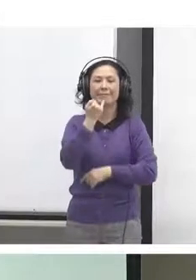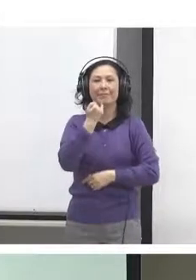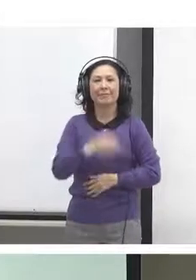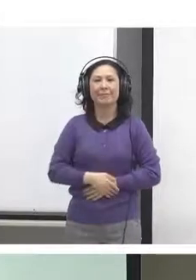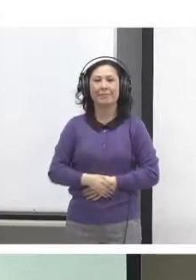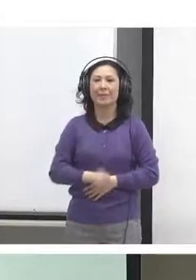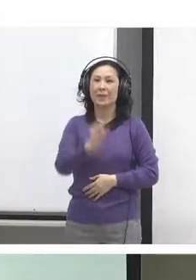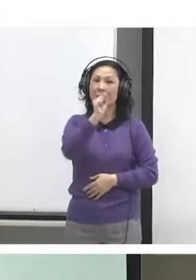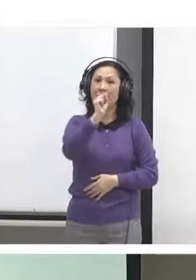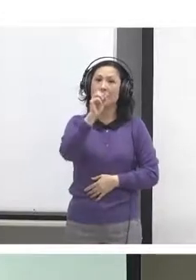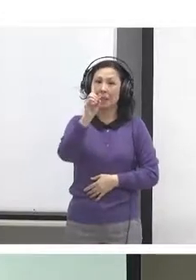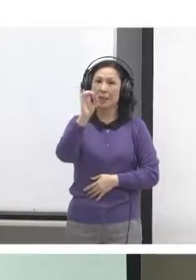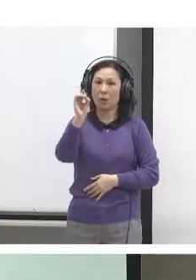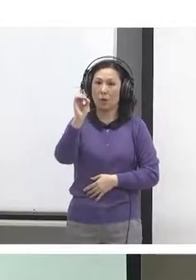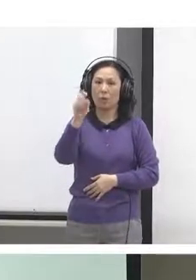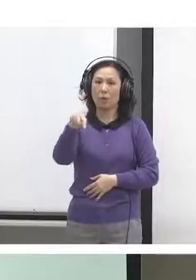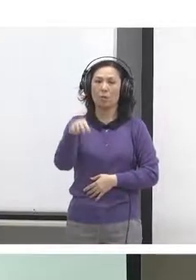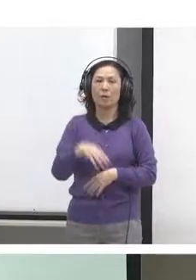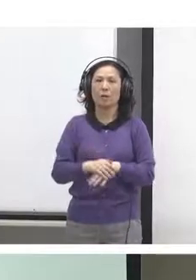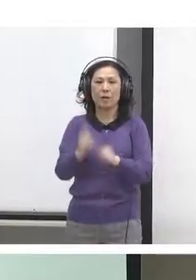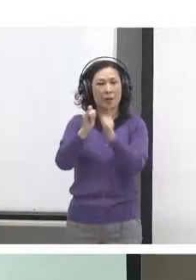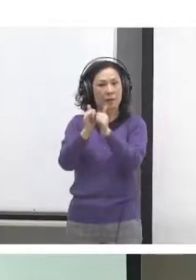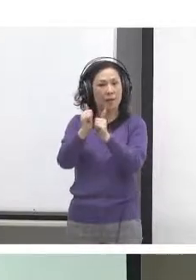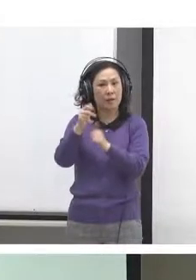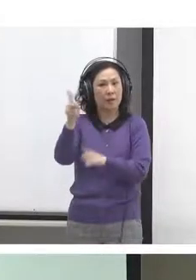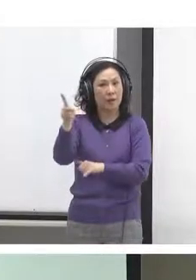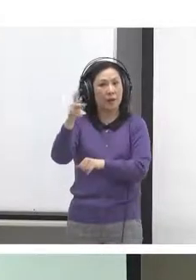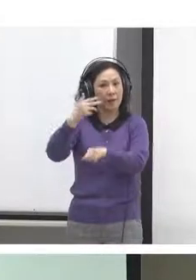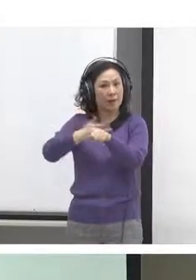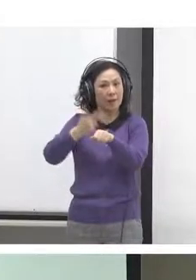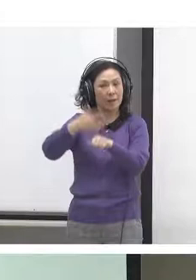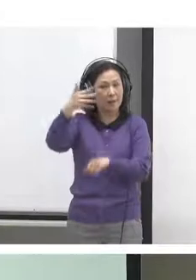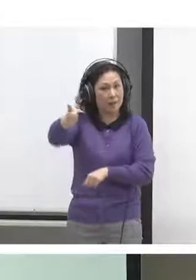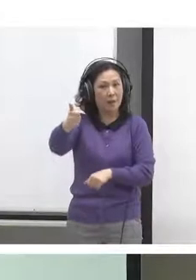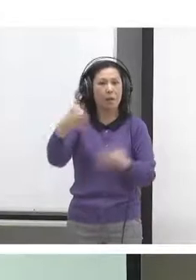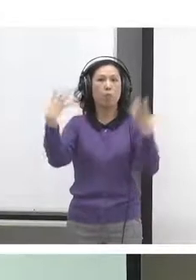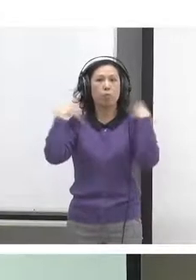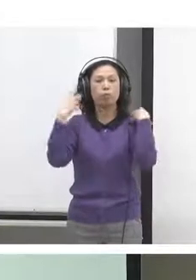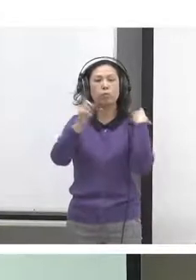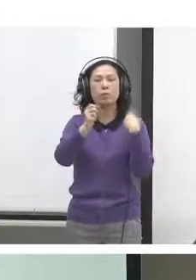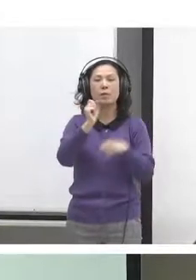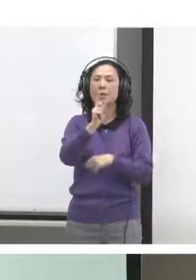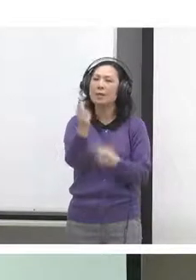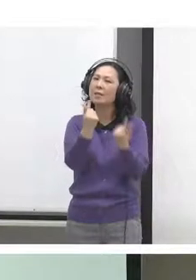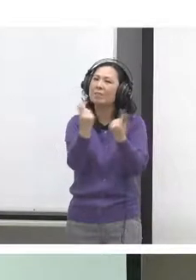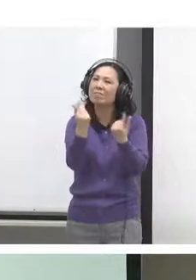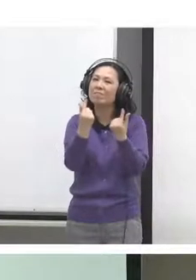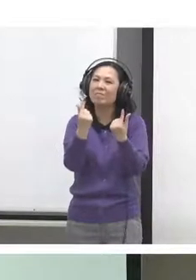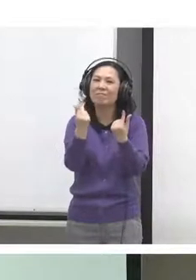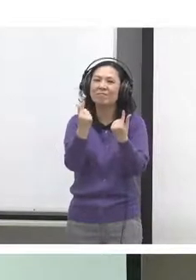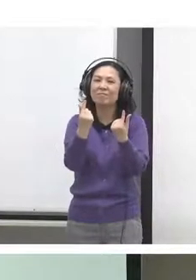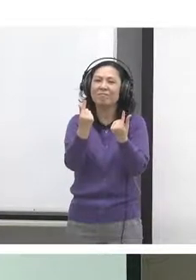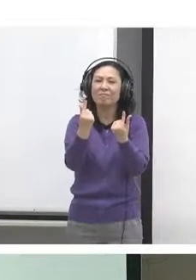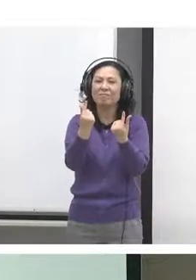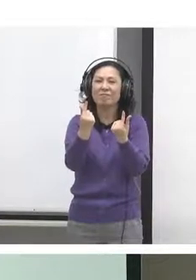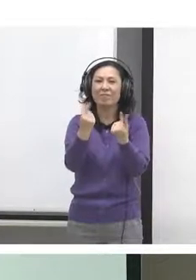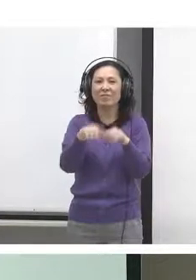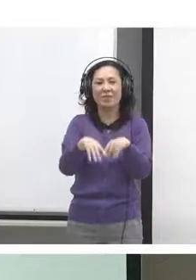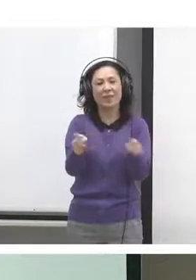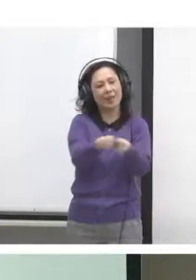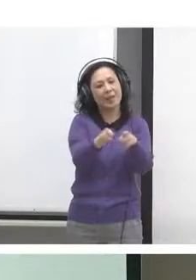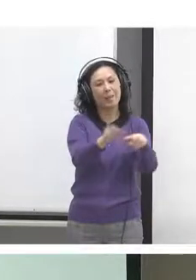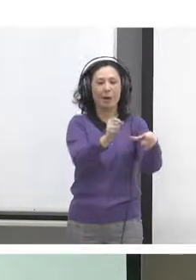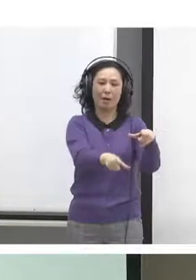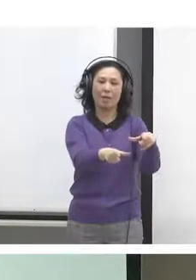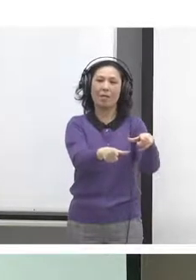but STO needs to know social problems as well as technologies. We are matching